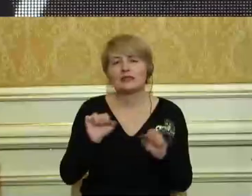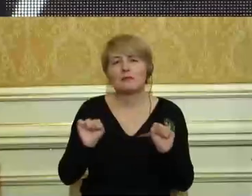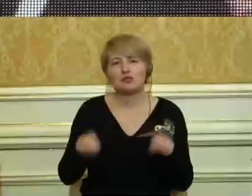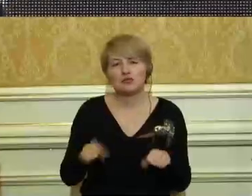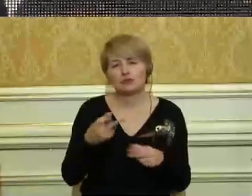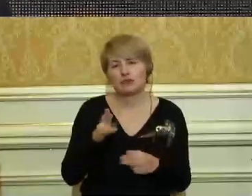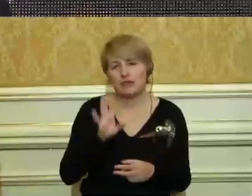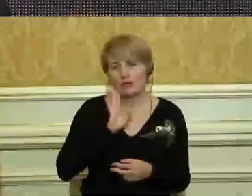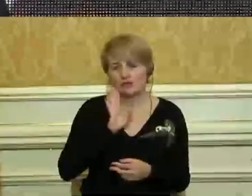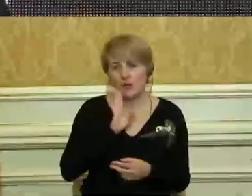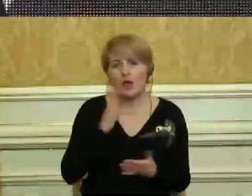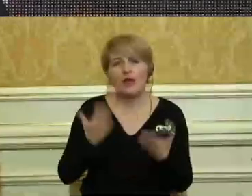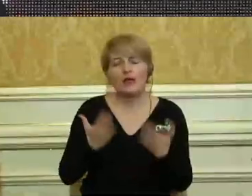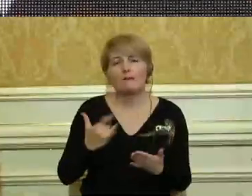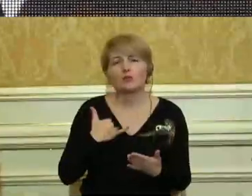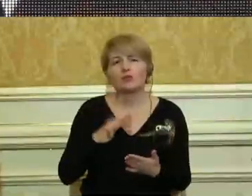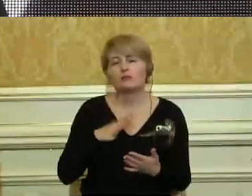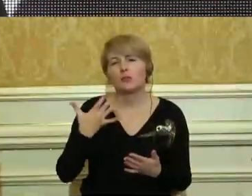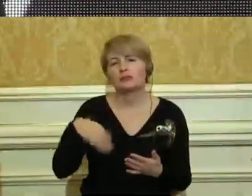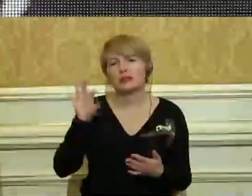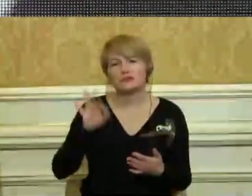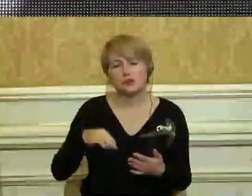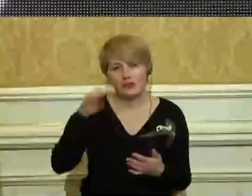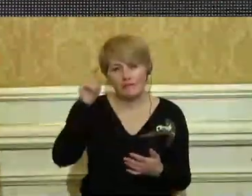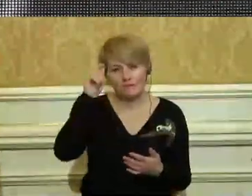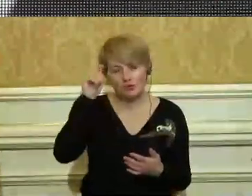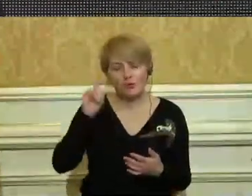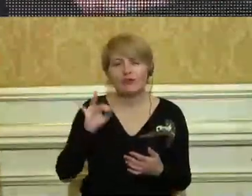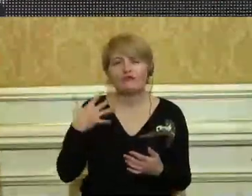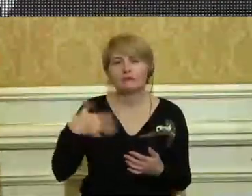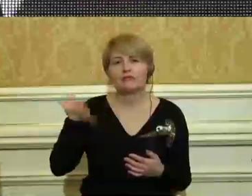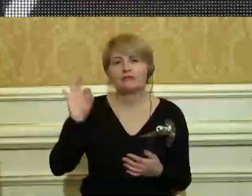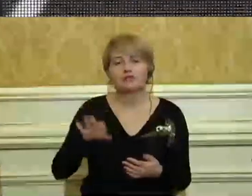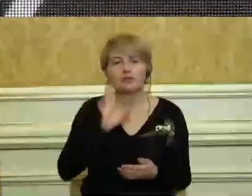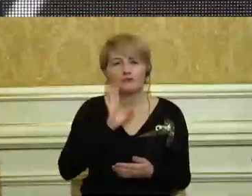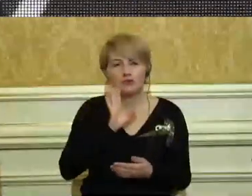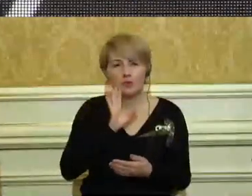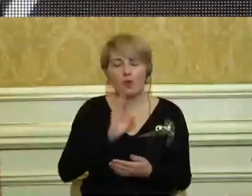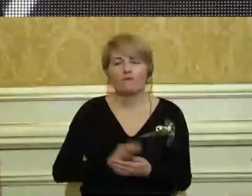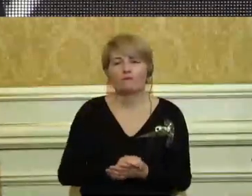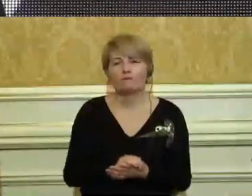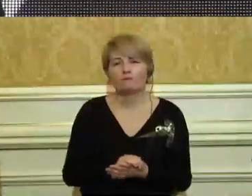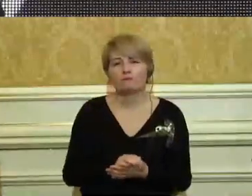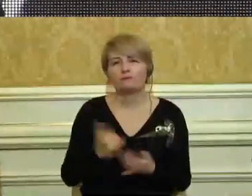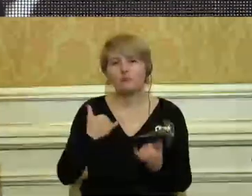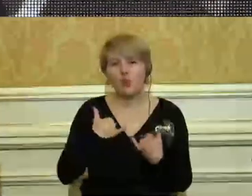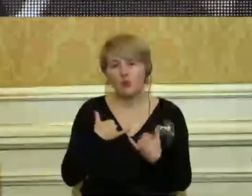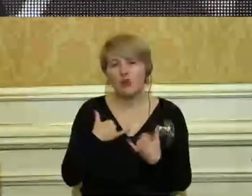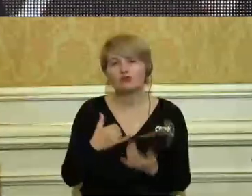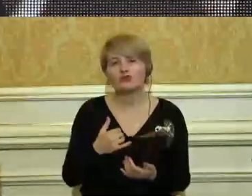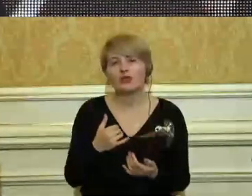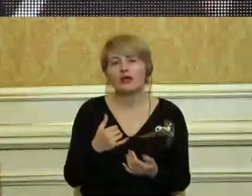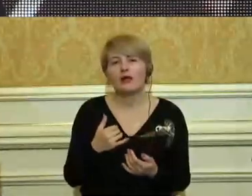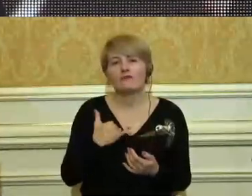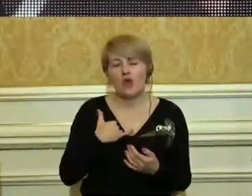had 50% of men and 50% of women, like reserved places on the list, and actually that's what my party now